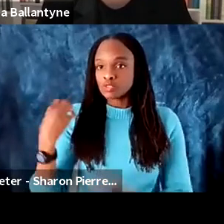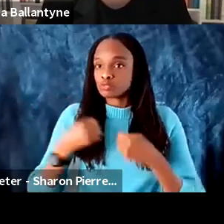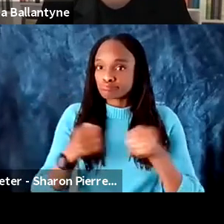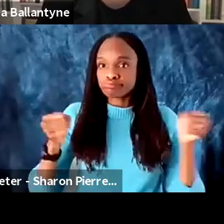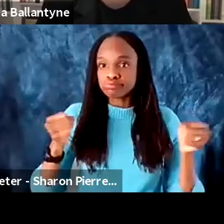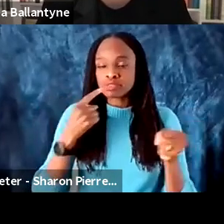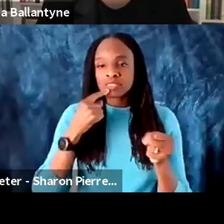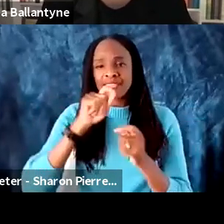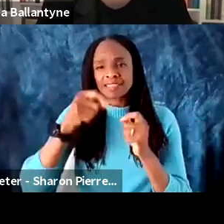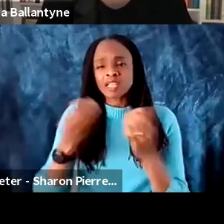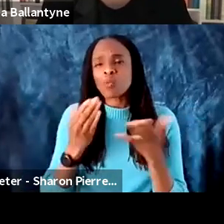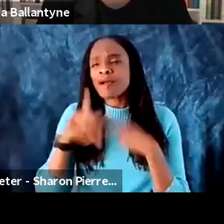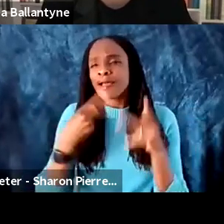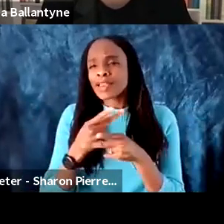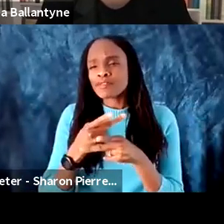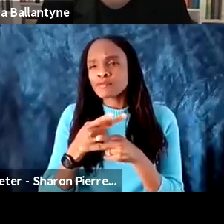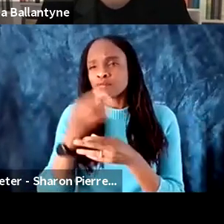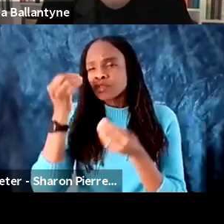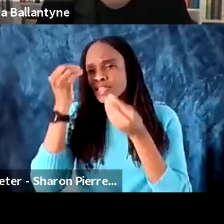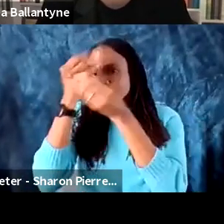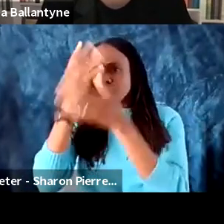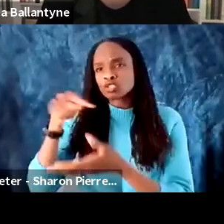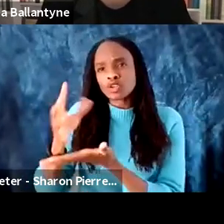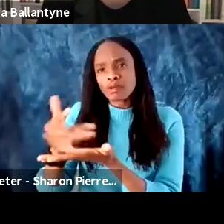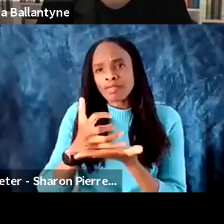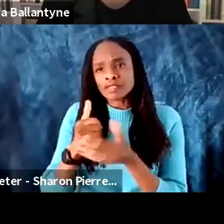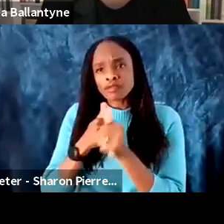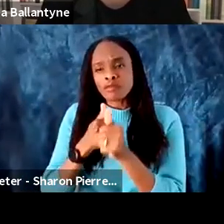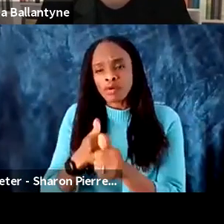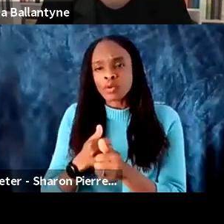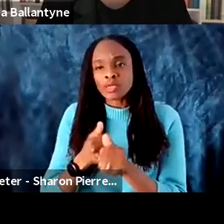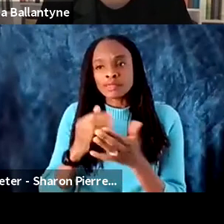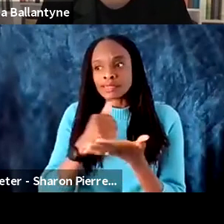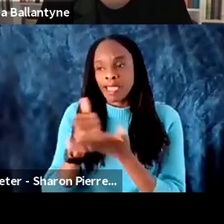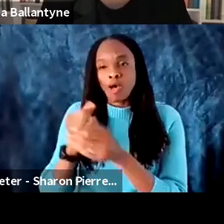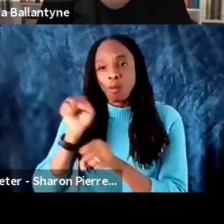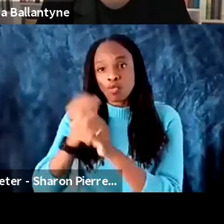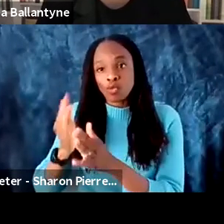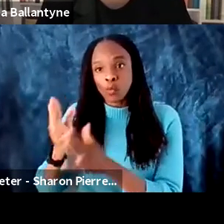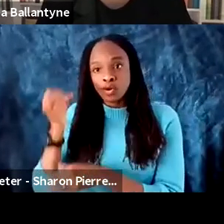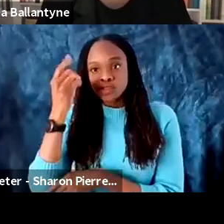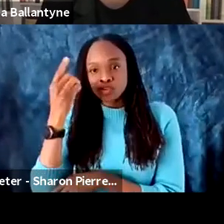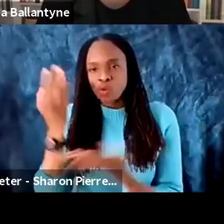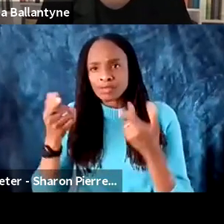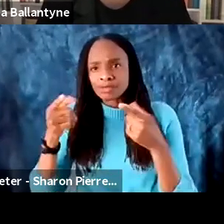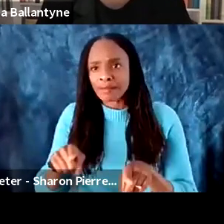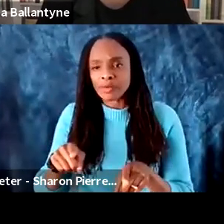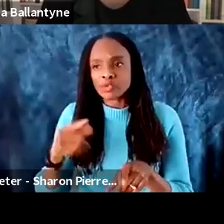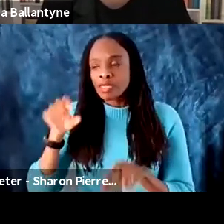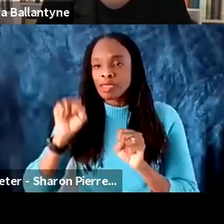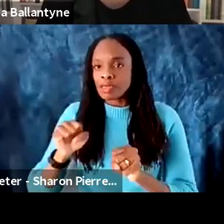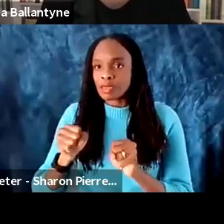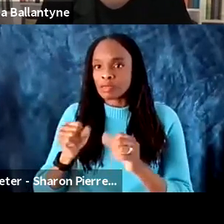tracking and how they're tracking it would help workers understand, what's happening to them and give them maybe the opportunity to more fully engage